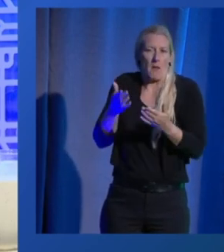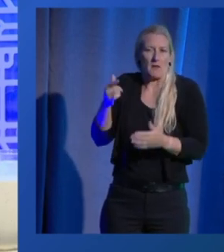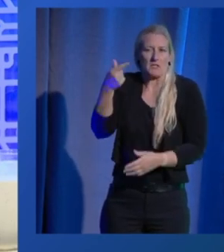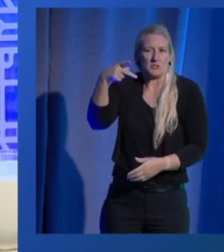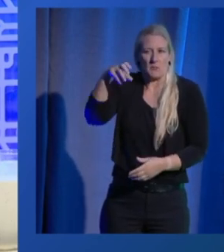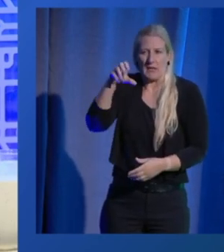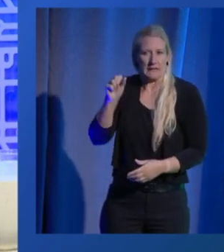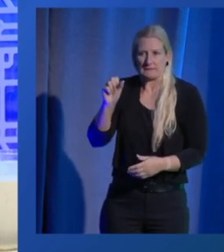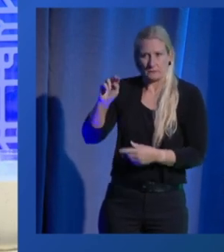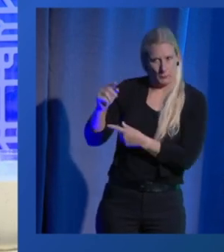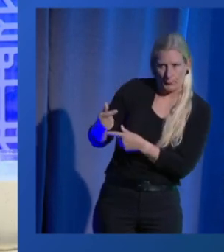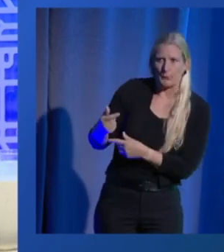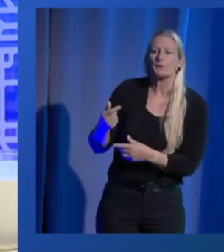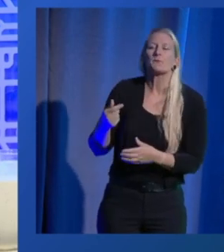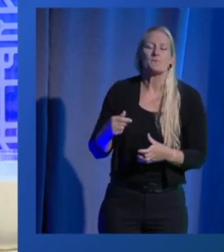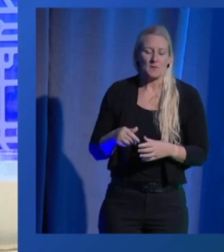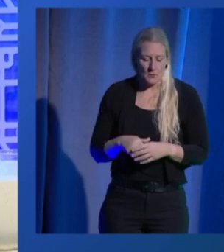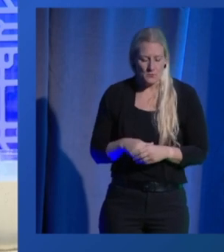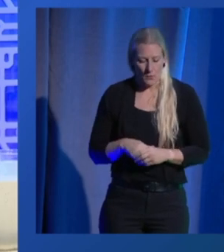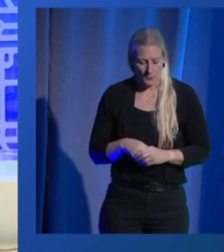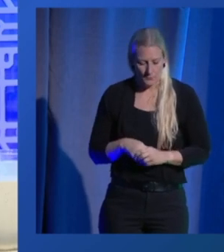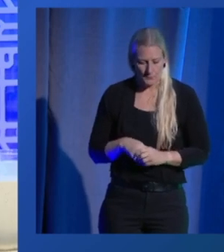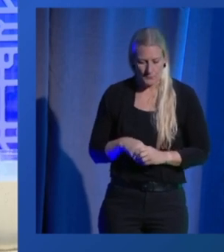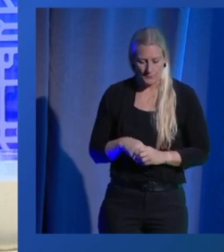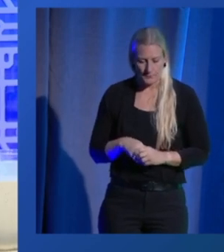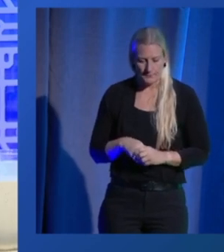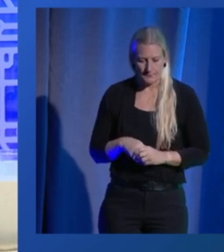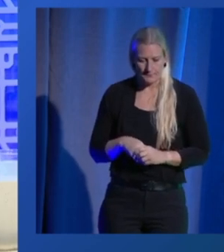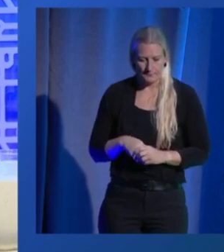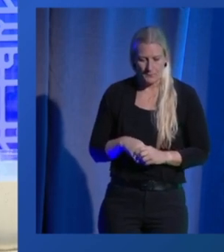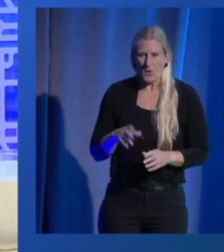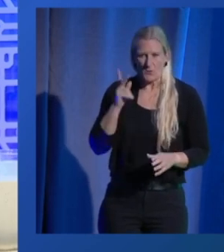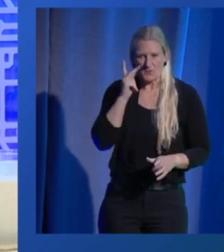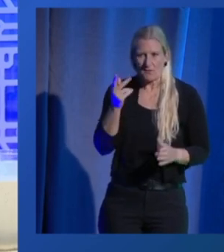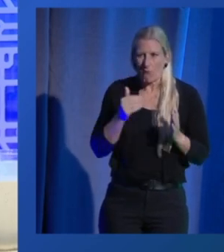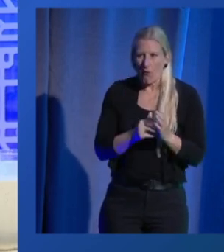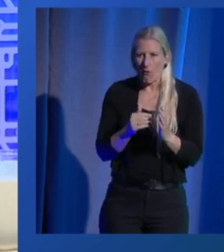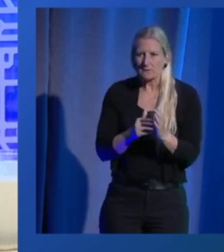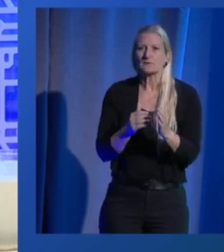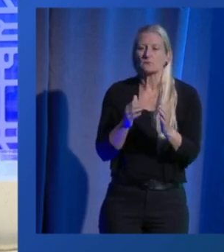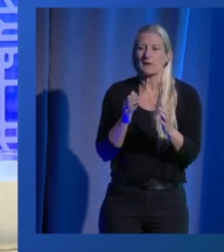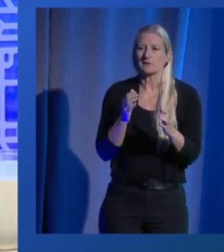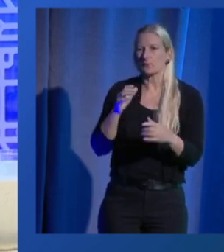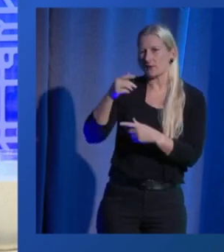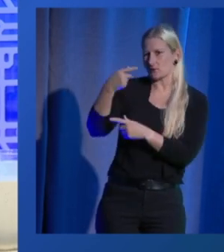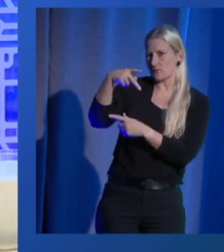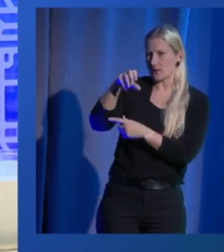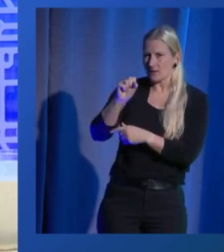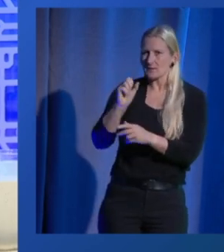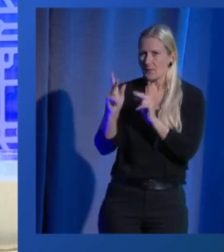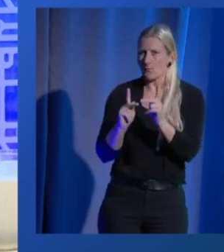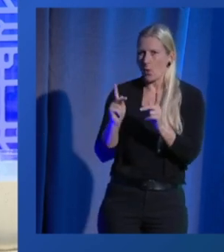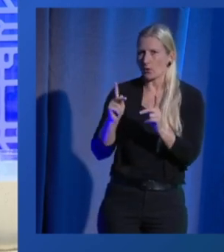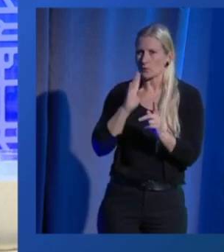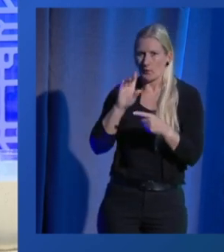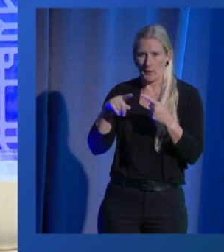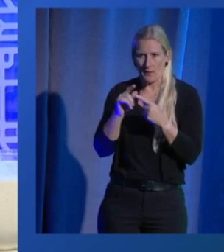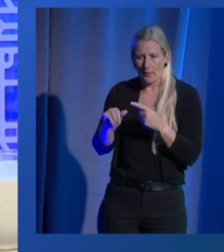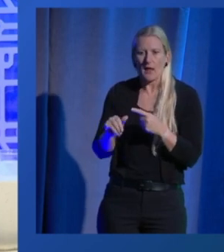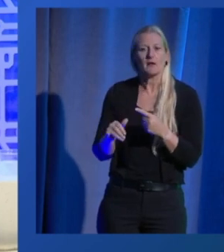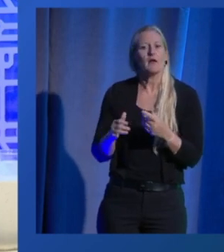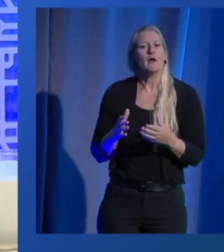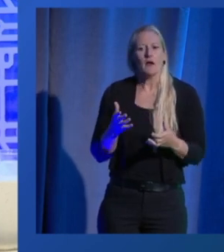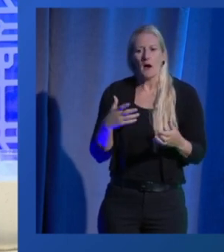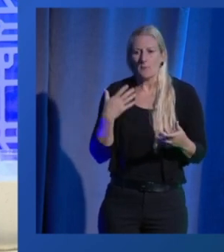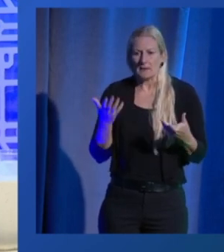how do we function in a denied environment like we have having you see this conversations going on with GPS now I want to be able to do that on the Forefront but there